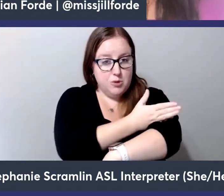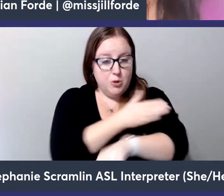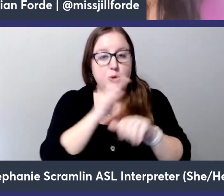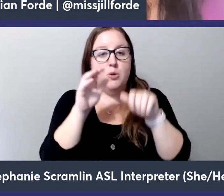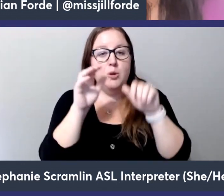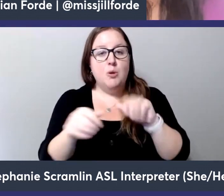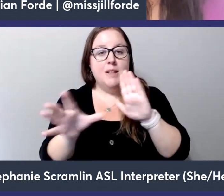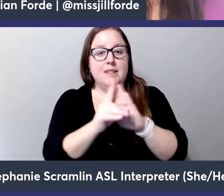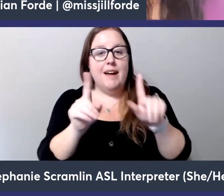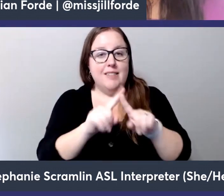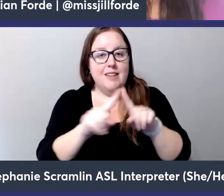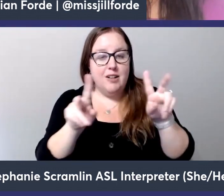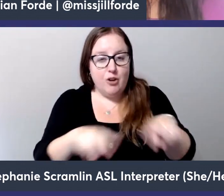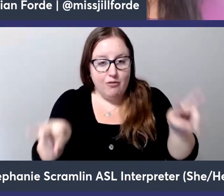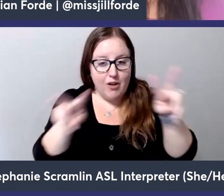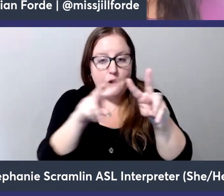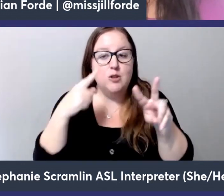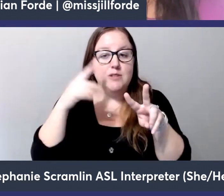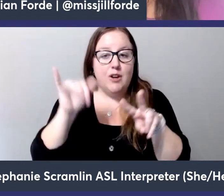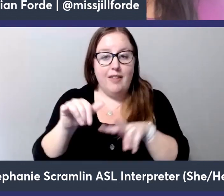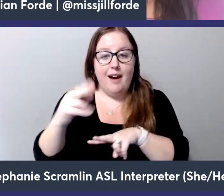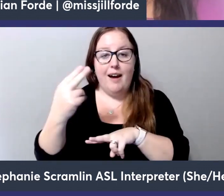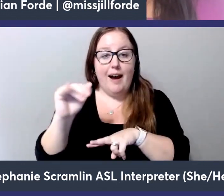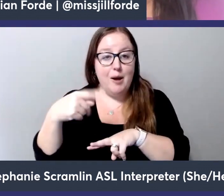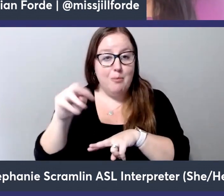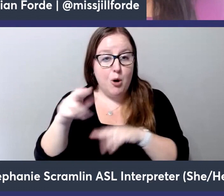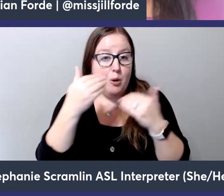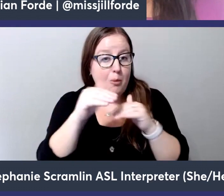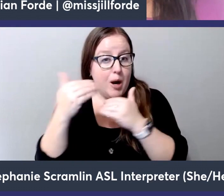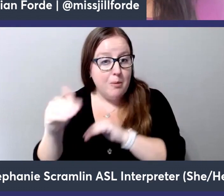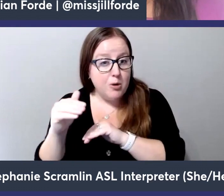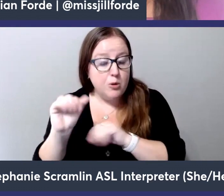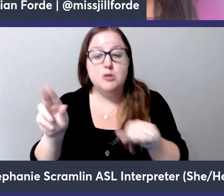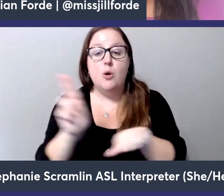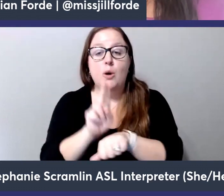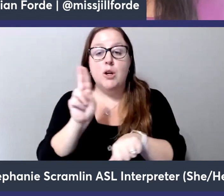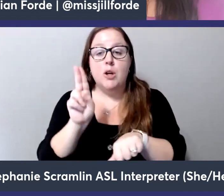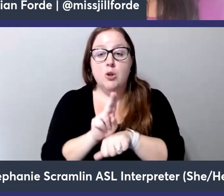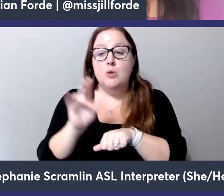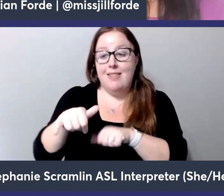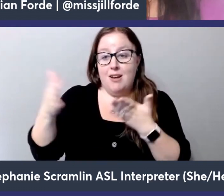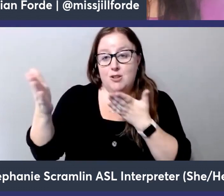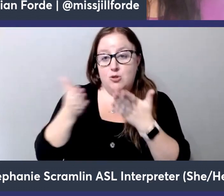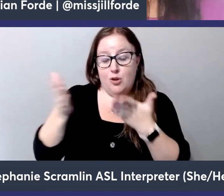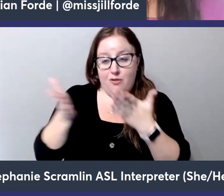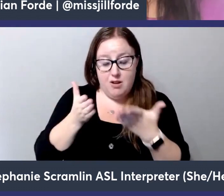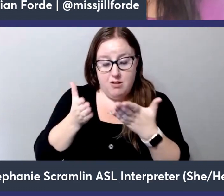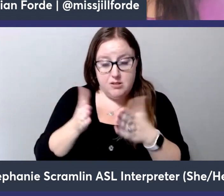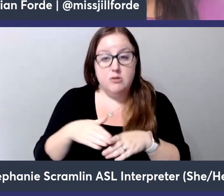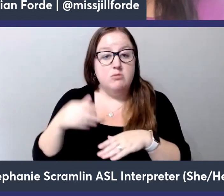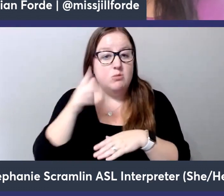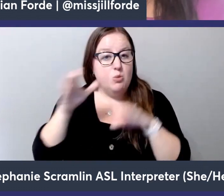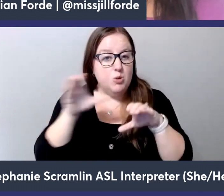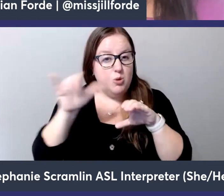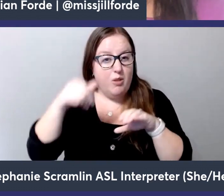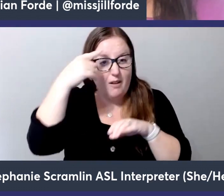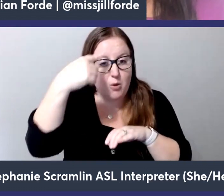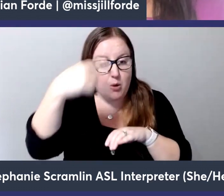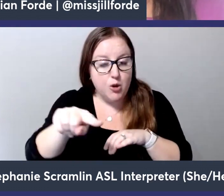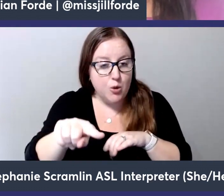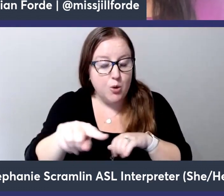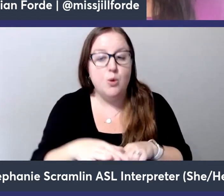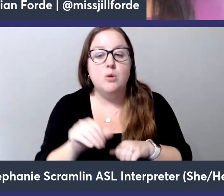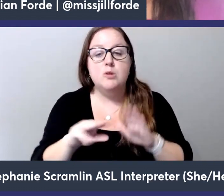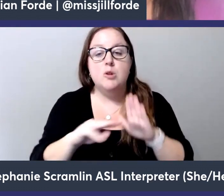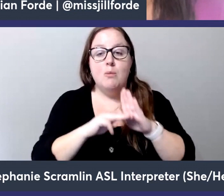the different values for any of these hyperparameters, or you can use the AMT service, which will do it for you, such that your model is a